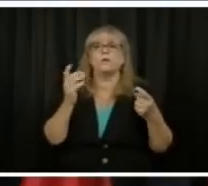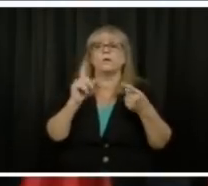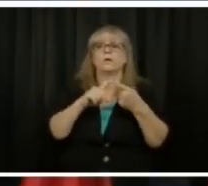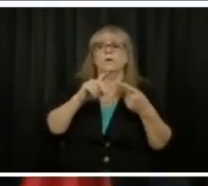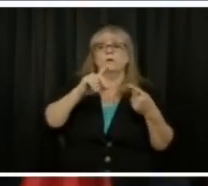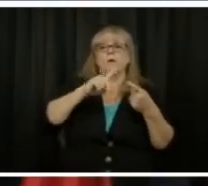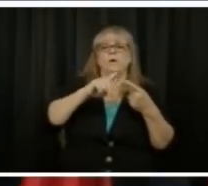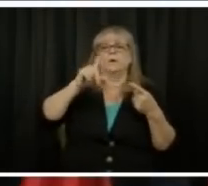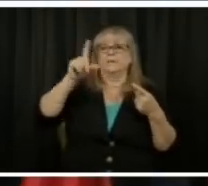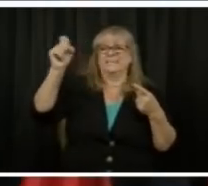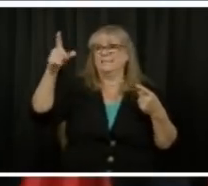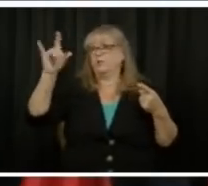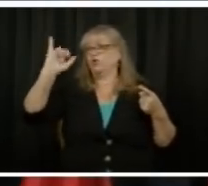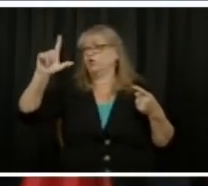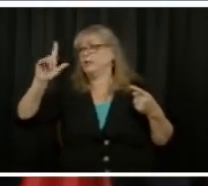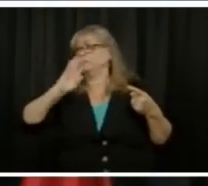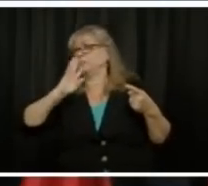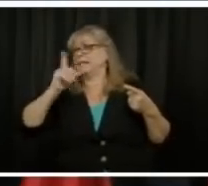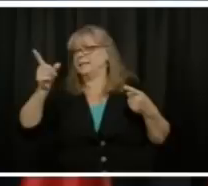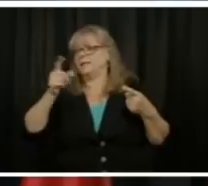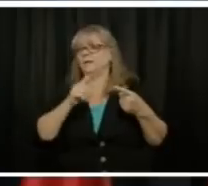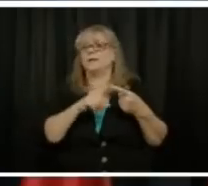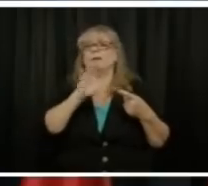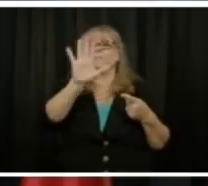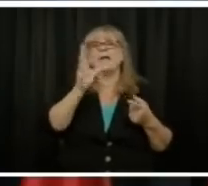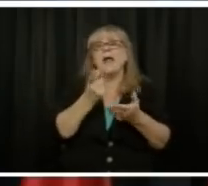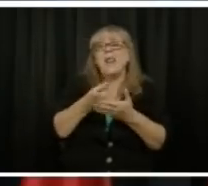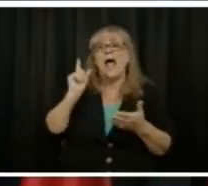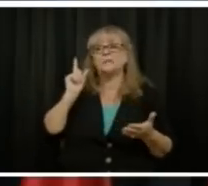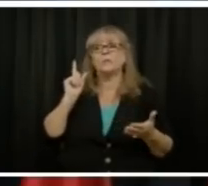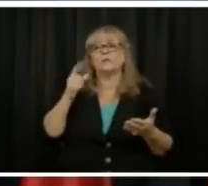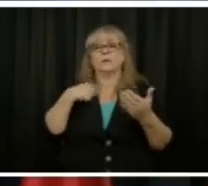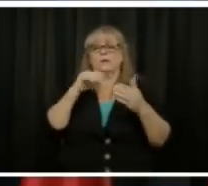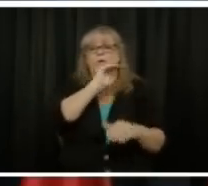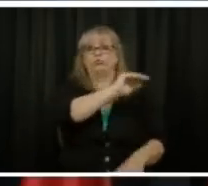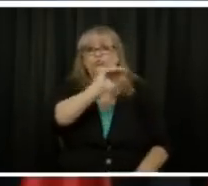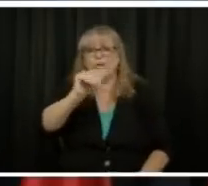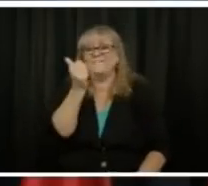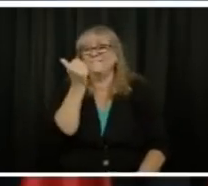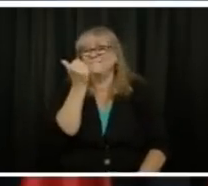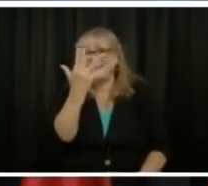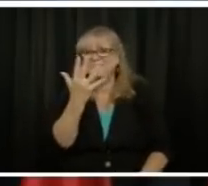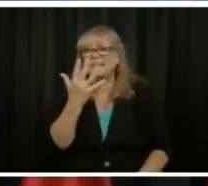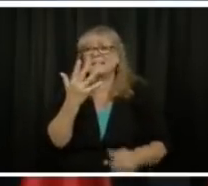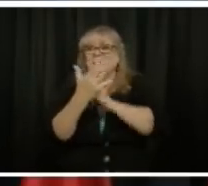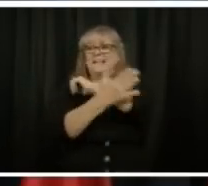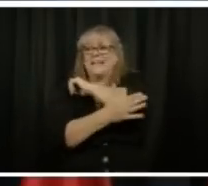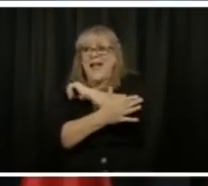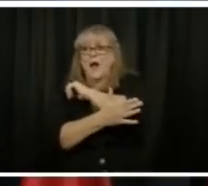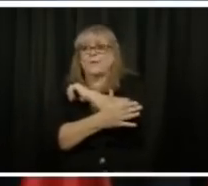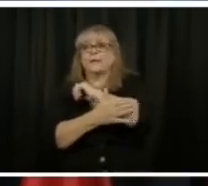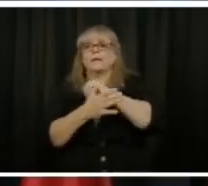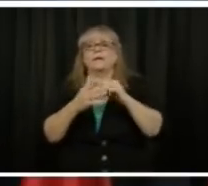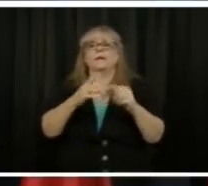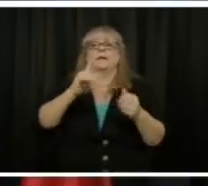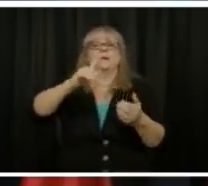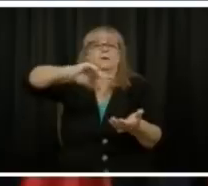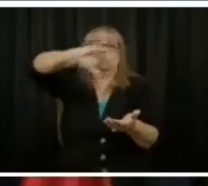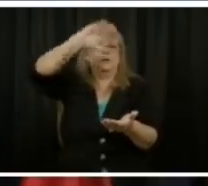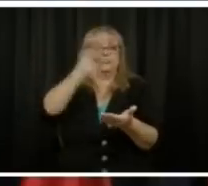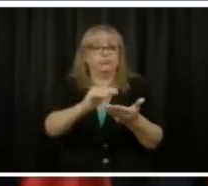15 counties that we notified last week that they needed a mitigation order or they could go back to the safer at home, they needed a